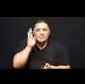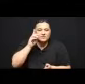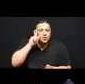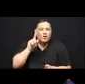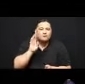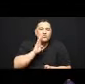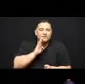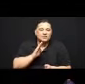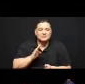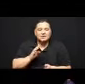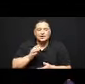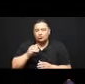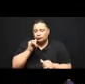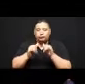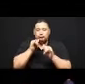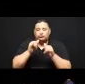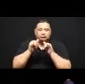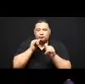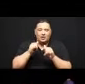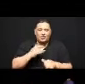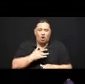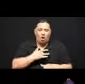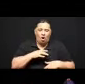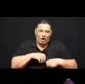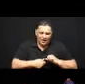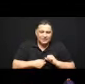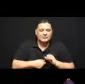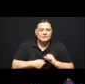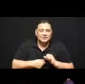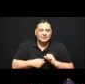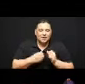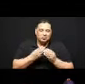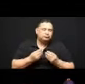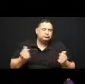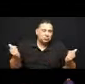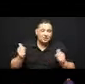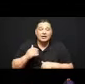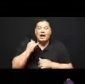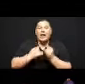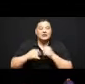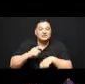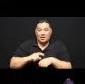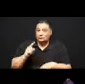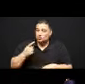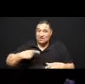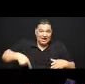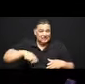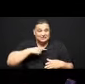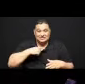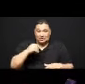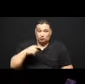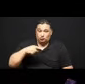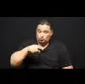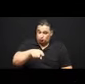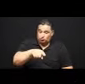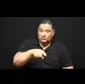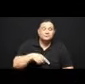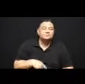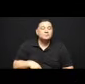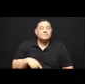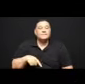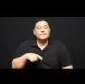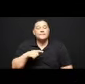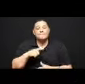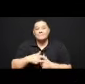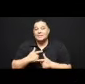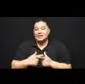to. Last time it was just us and you. Then dinner in Eureka,